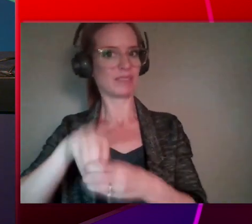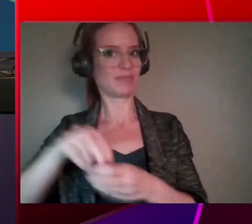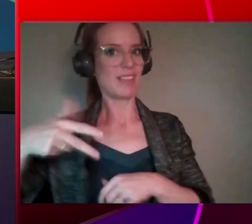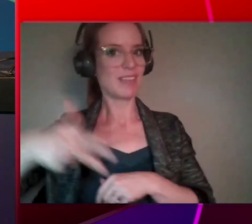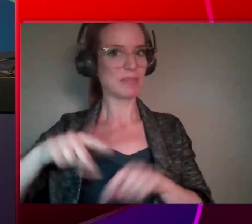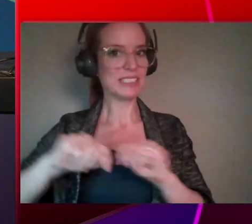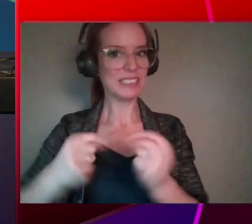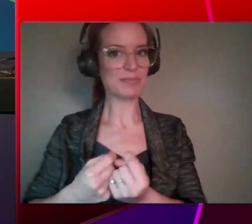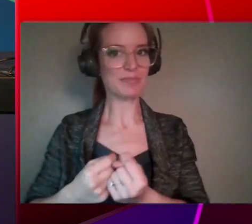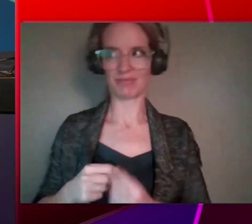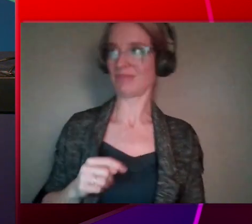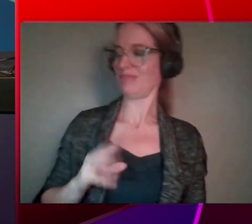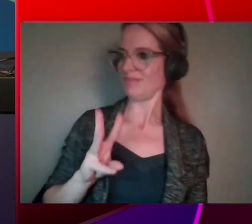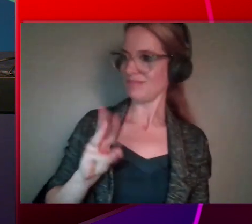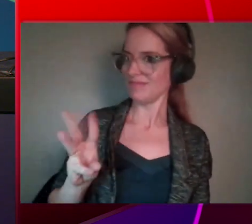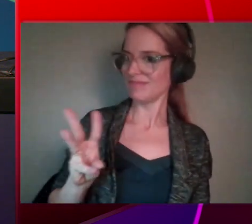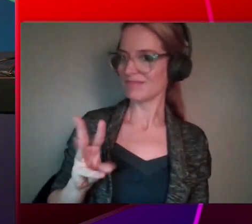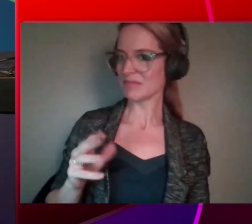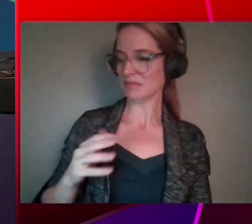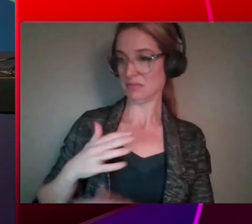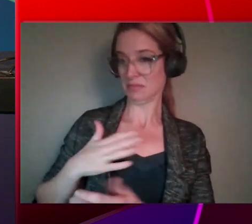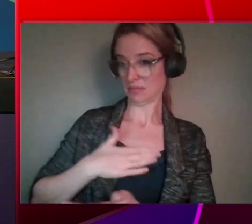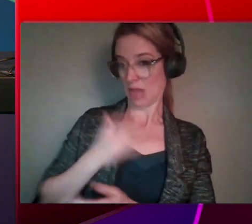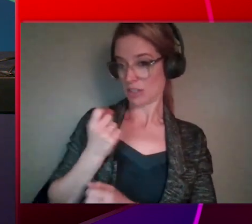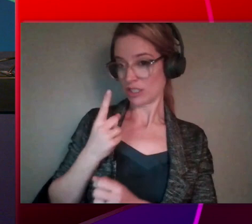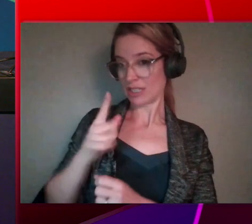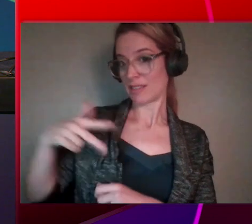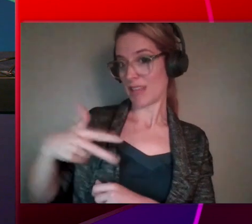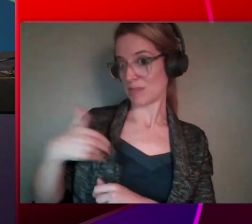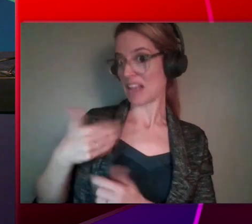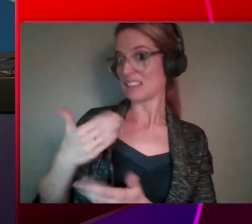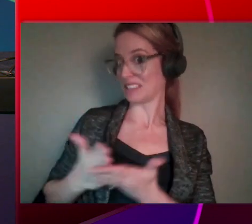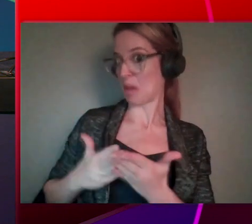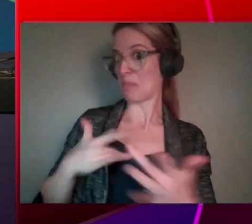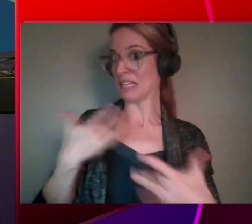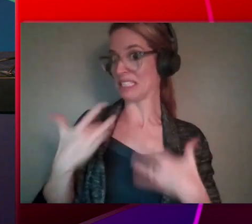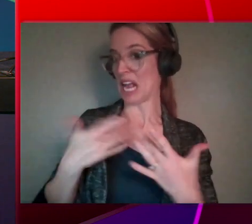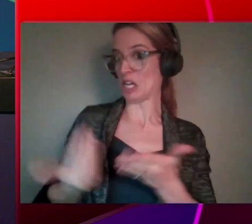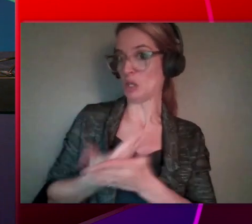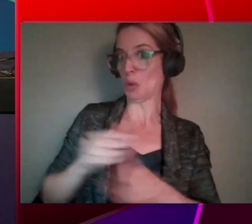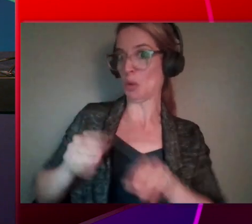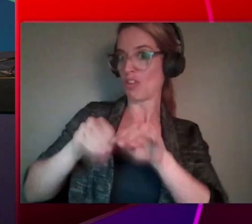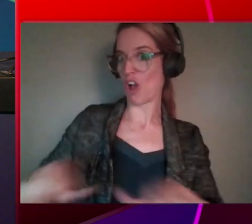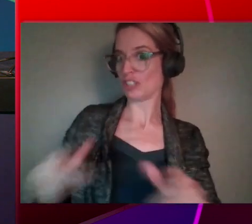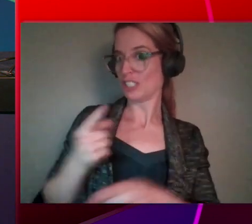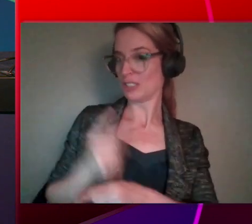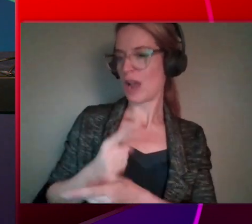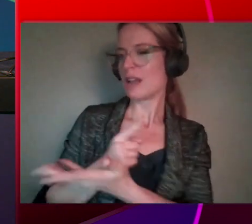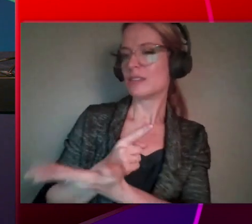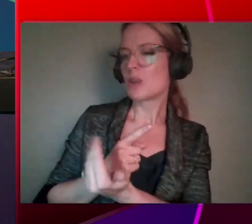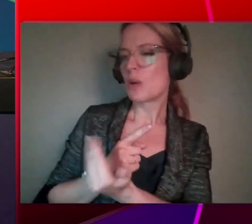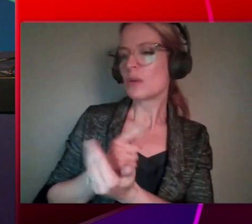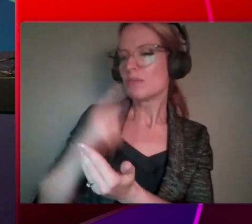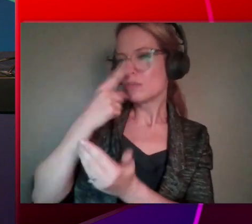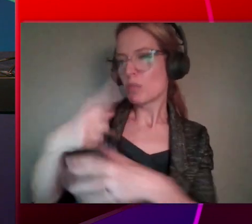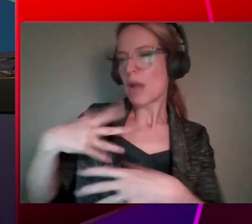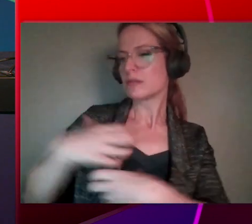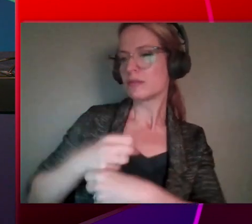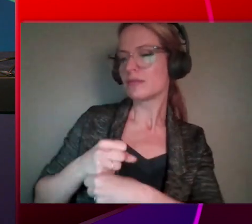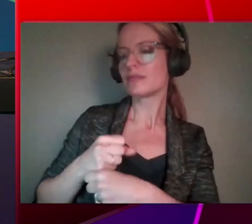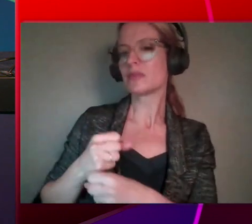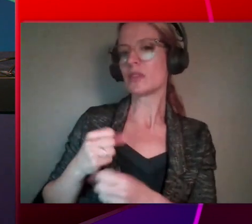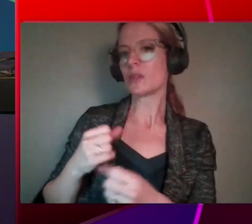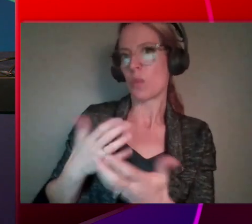I understand Lambda has some exciting launches. Yep. Give us the elevator pitch for what just launched and why we should be excited